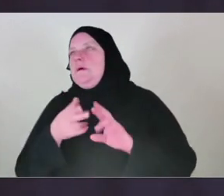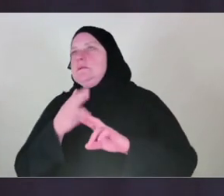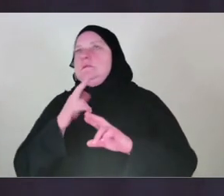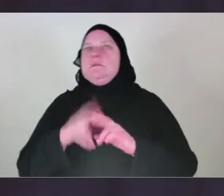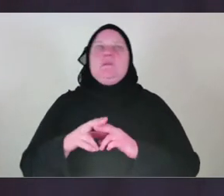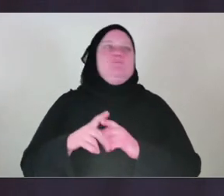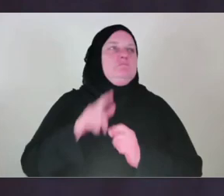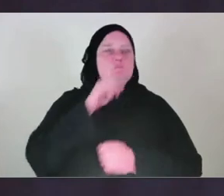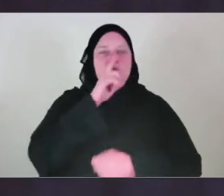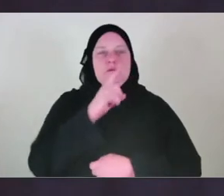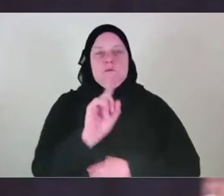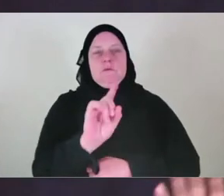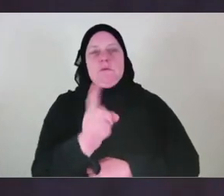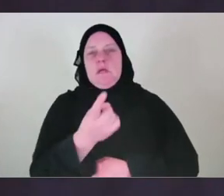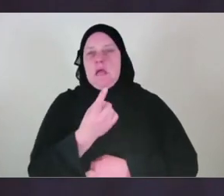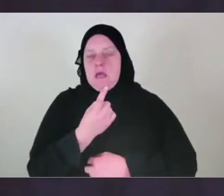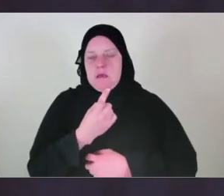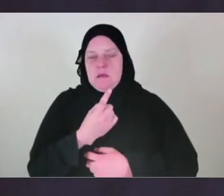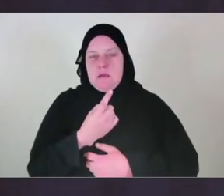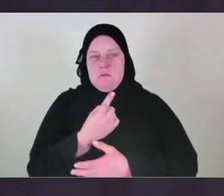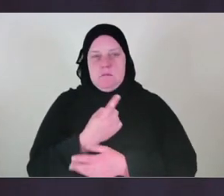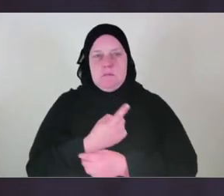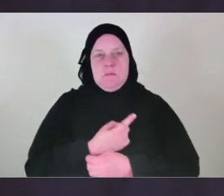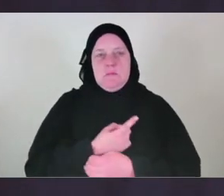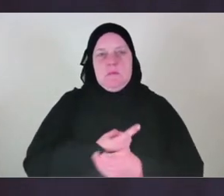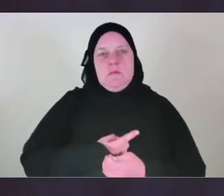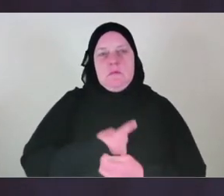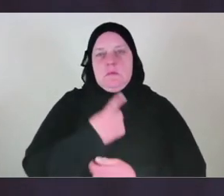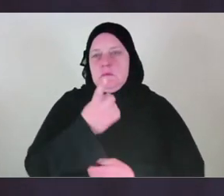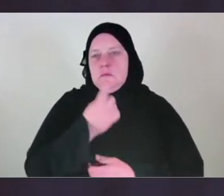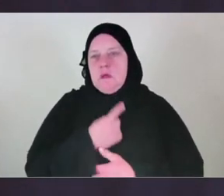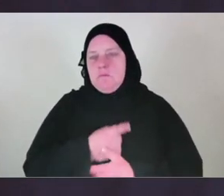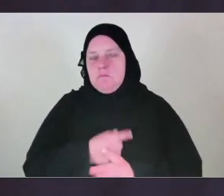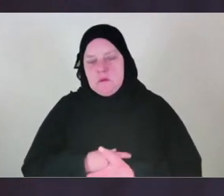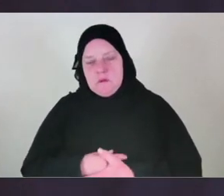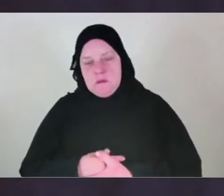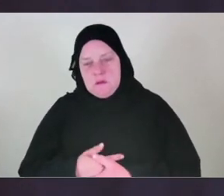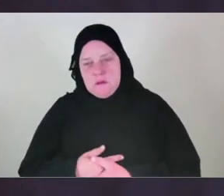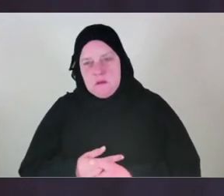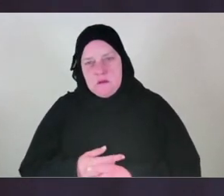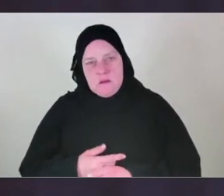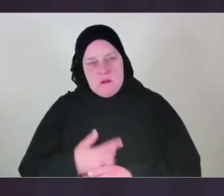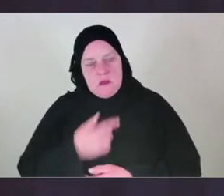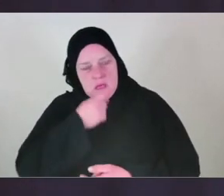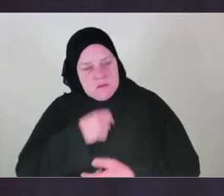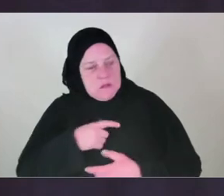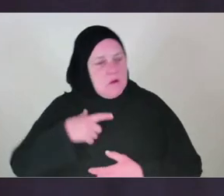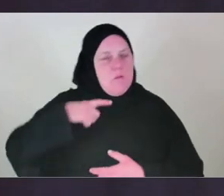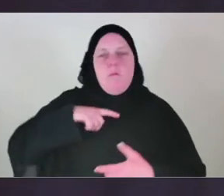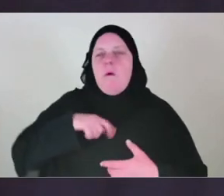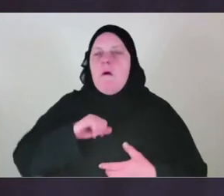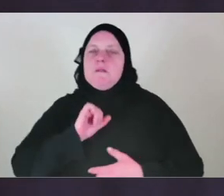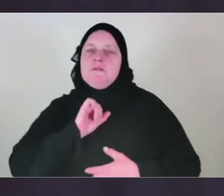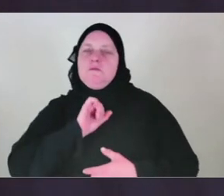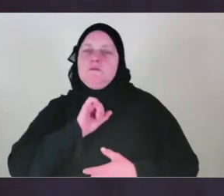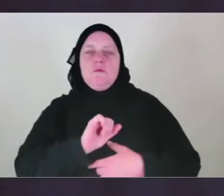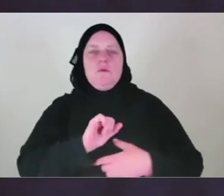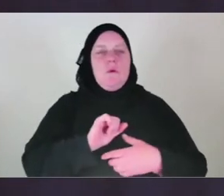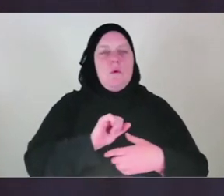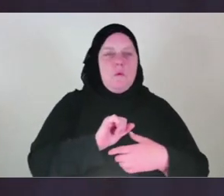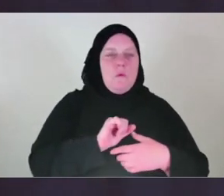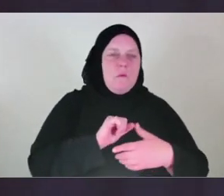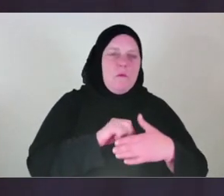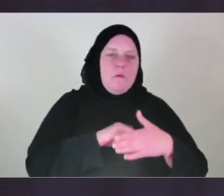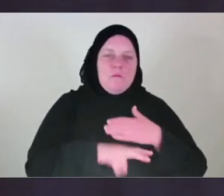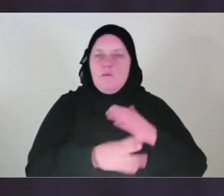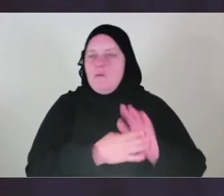of her time, they say, oh, she's the wife of the Prophet. No go zone. You say, well, Abu Lahab was the uncle of the Prophet, but God curses